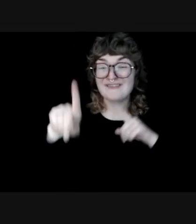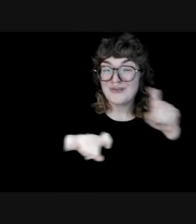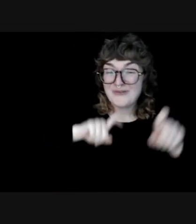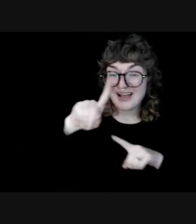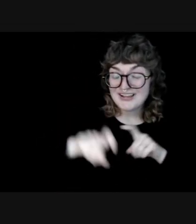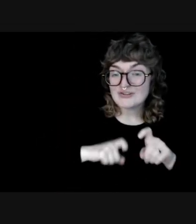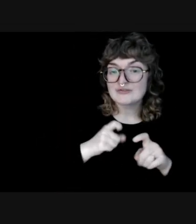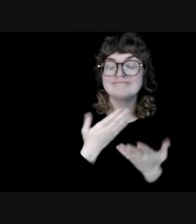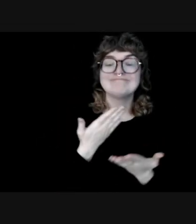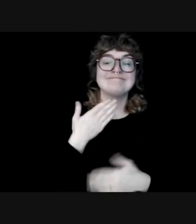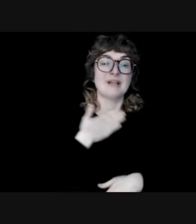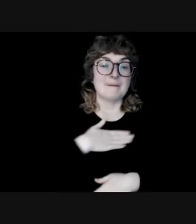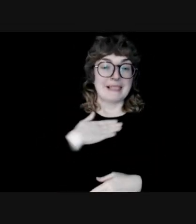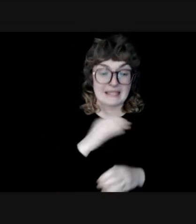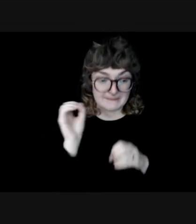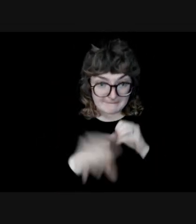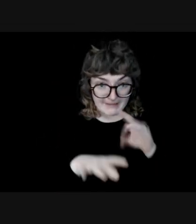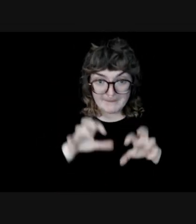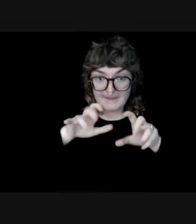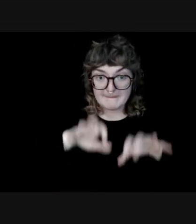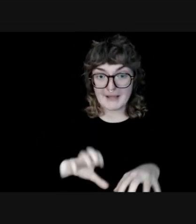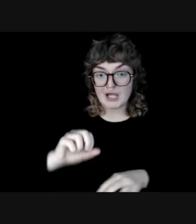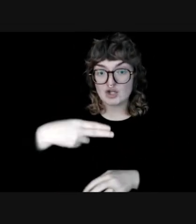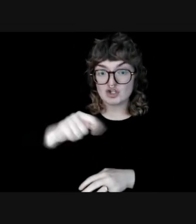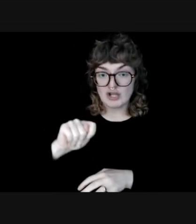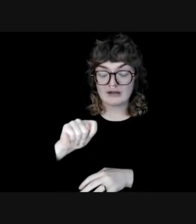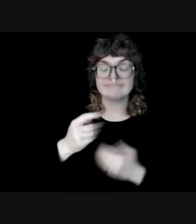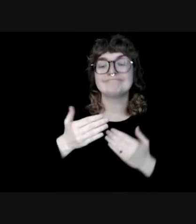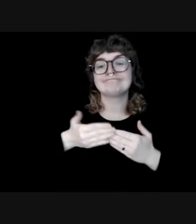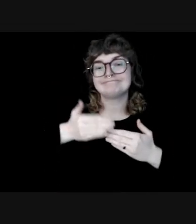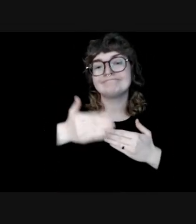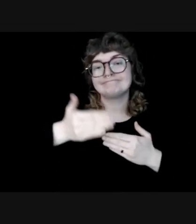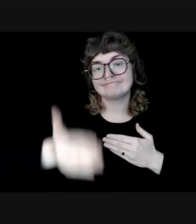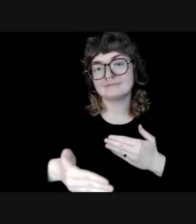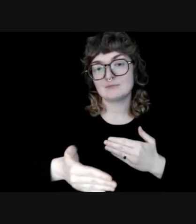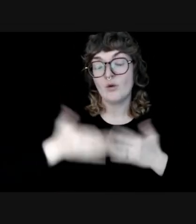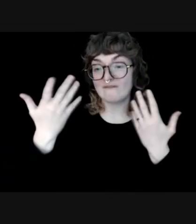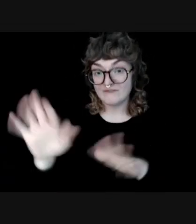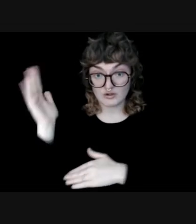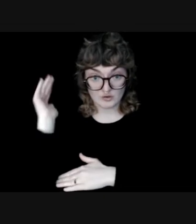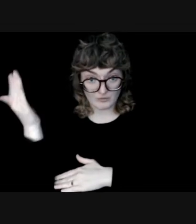please submit them in the chat as we go along, and we will take care of those at the end.